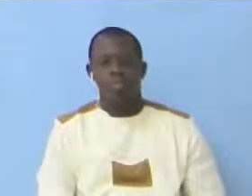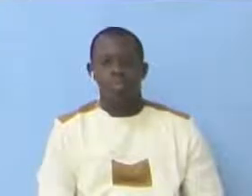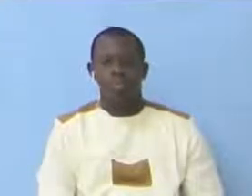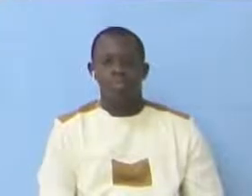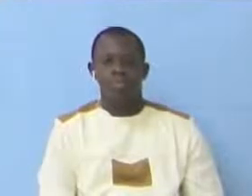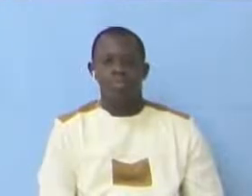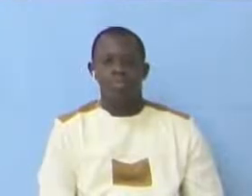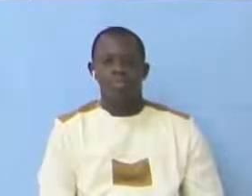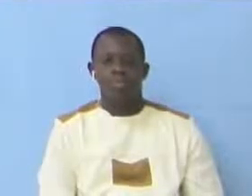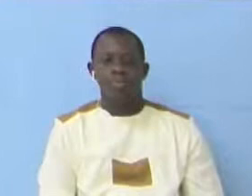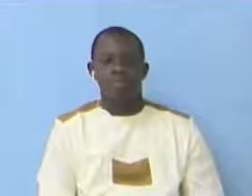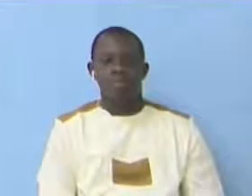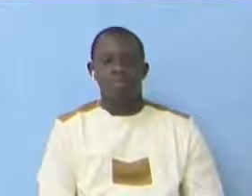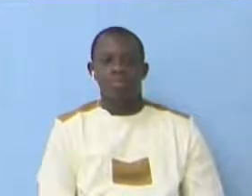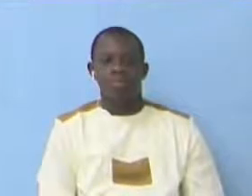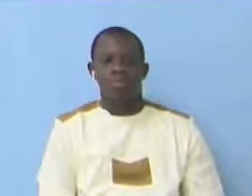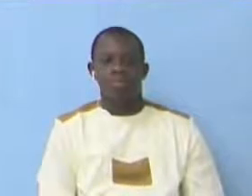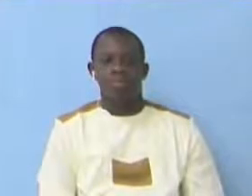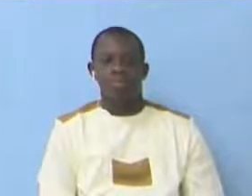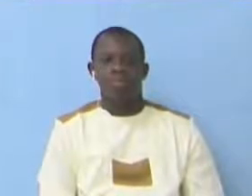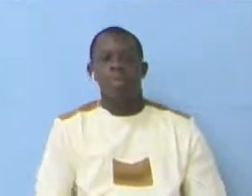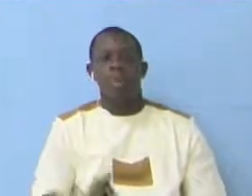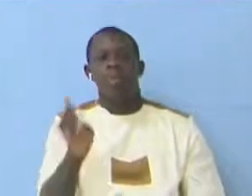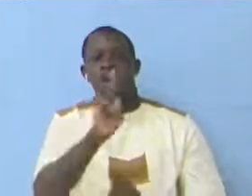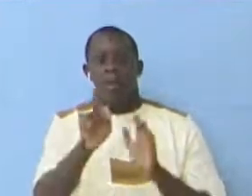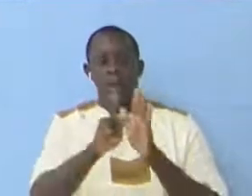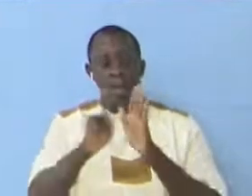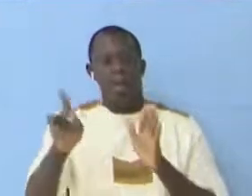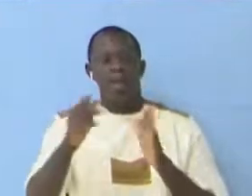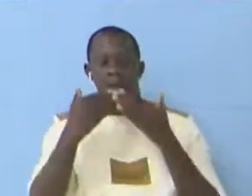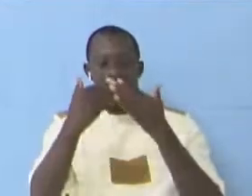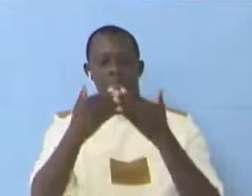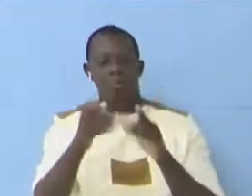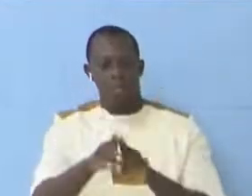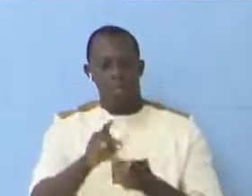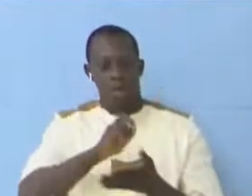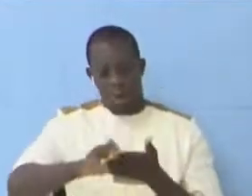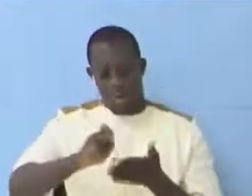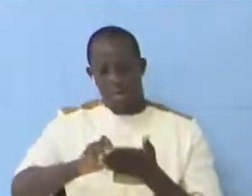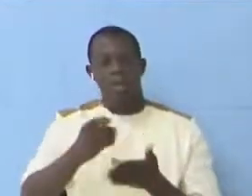what details is recorded? Name,